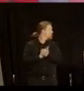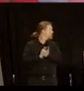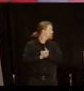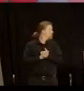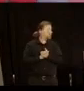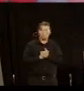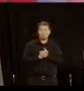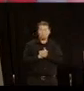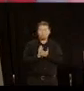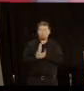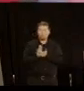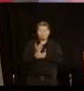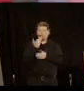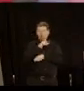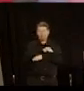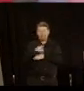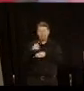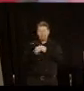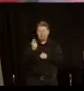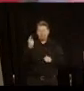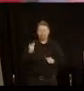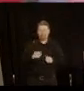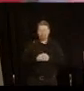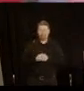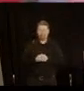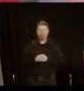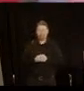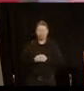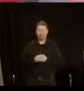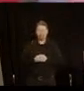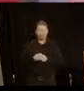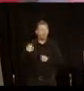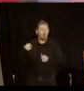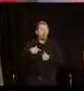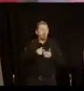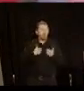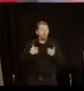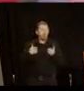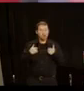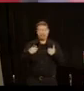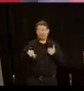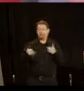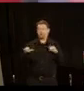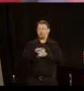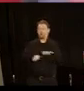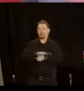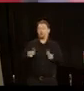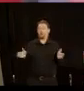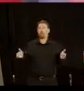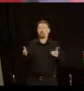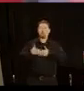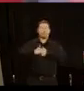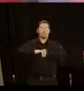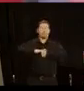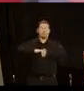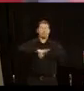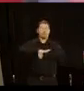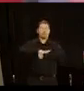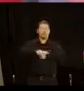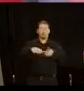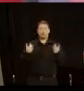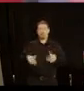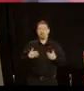All right, good evening, everybody. You know, we have this whole room is so full. Guys, this